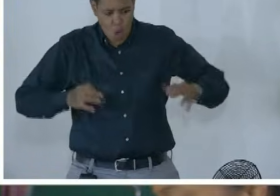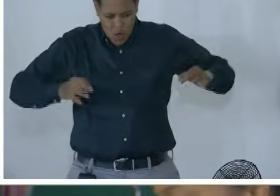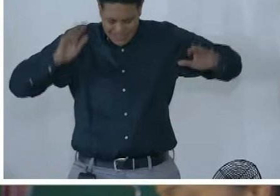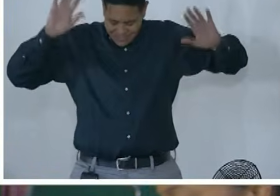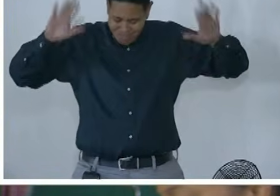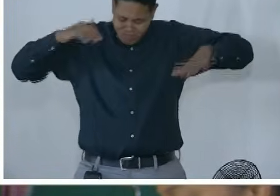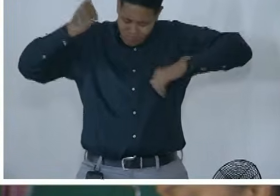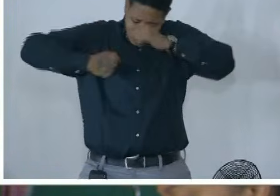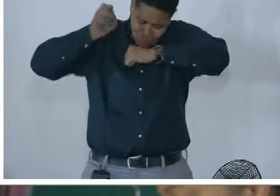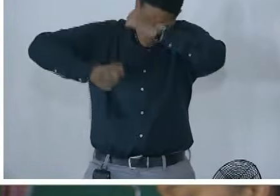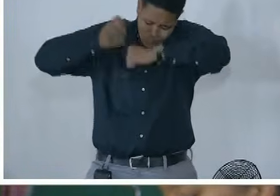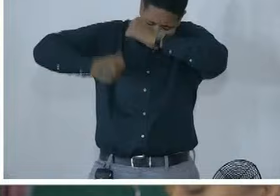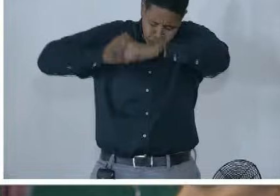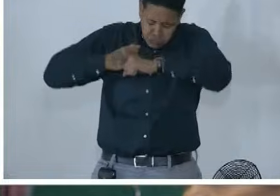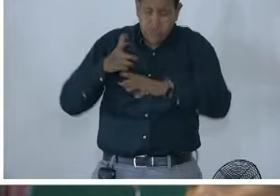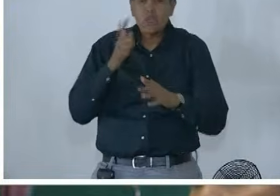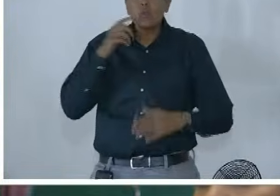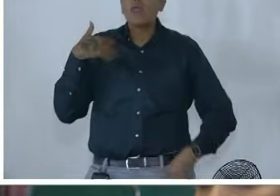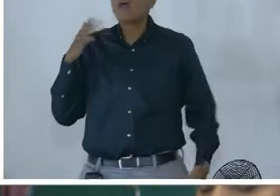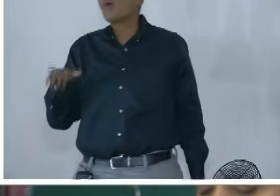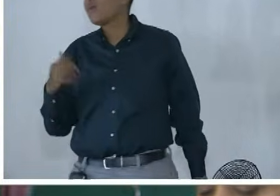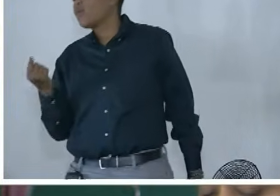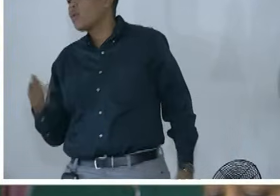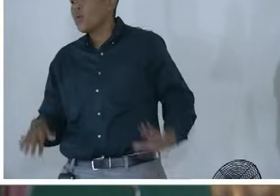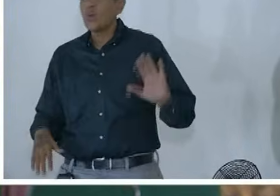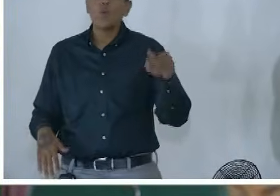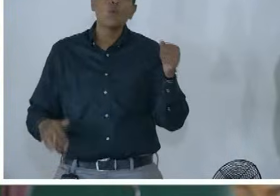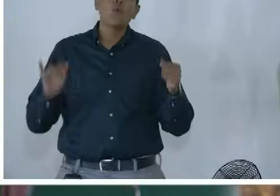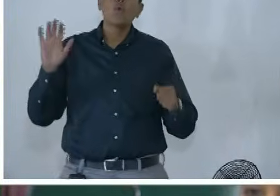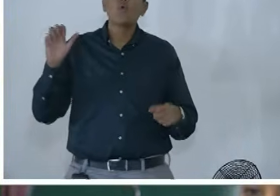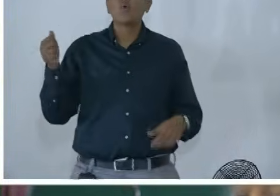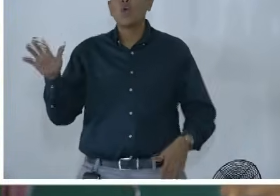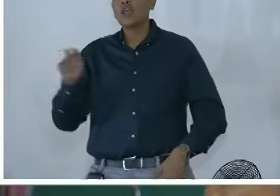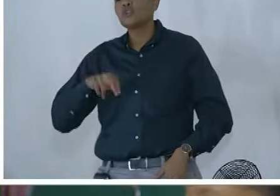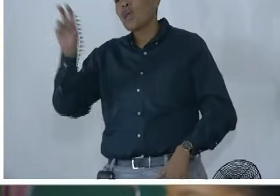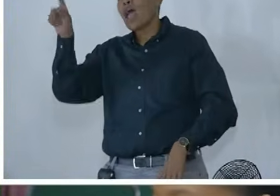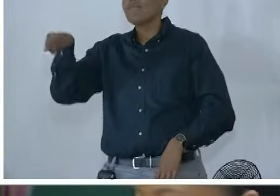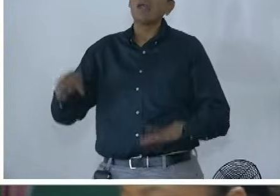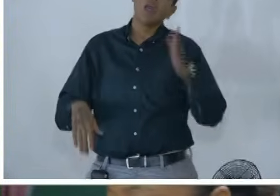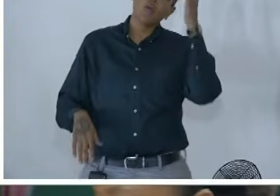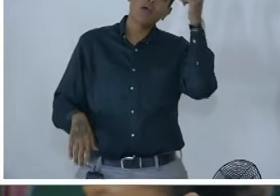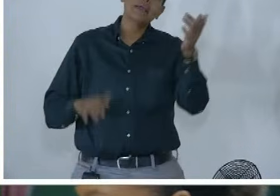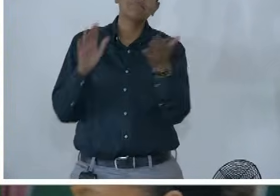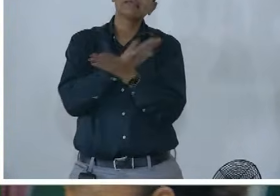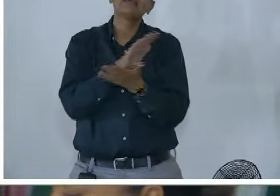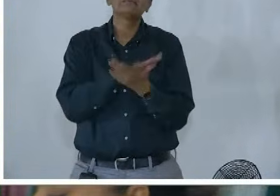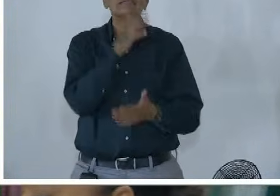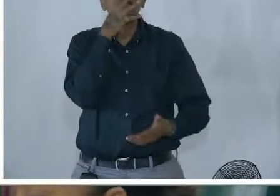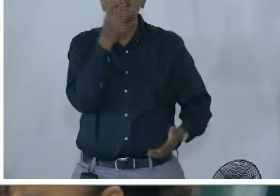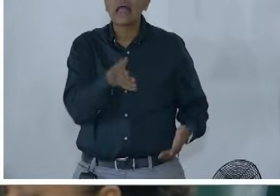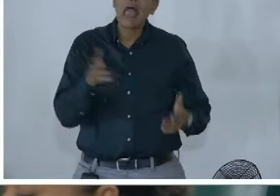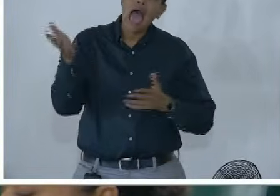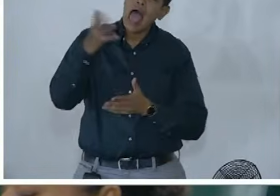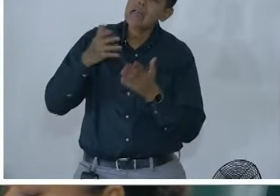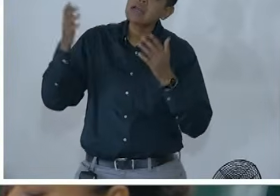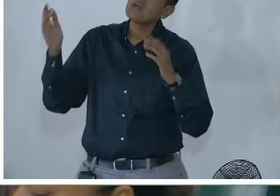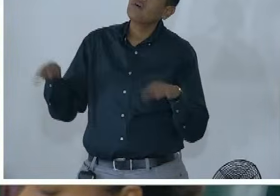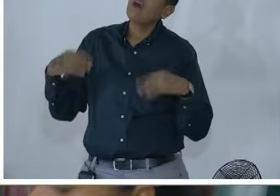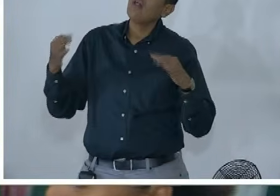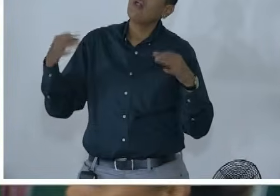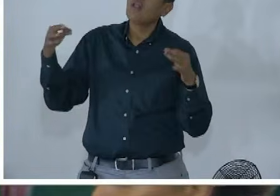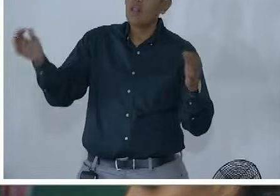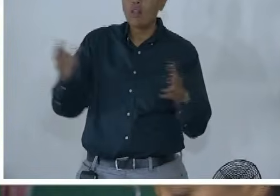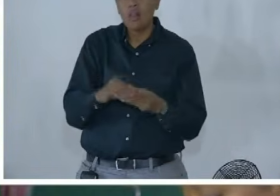for years. We put it off because this one traveling, we put it off because the paper's not here, and it goes on and